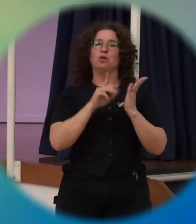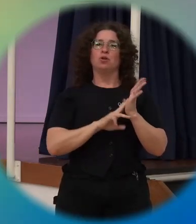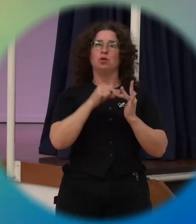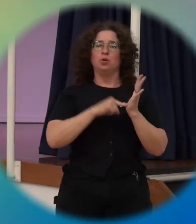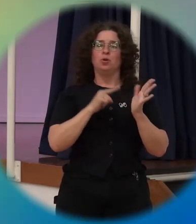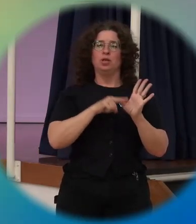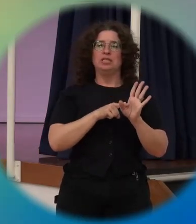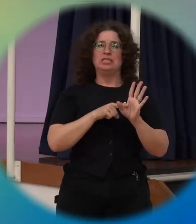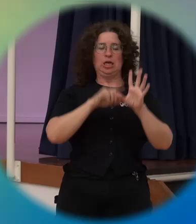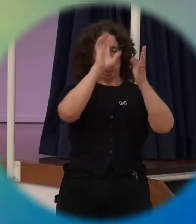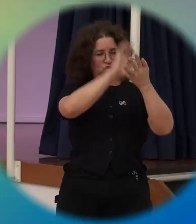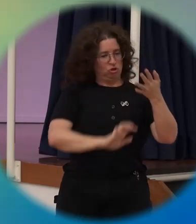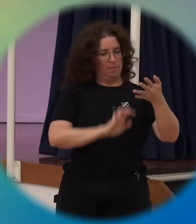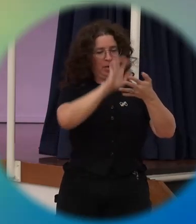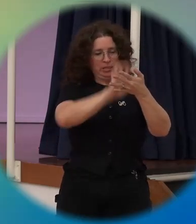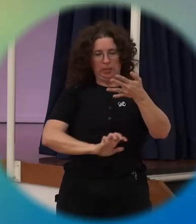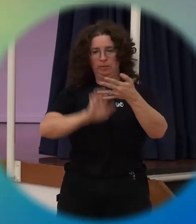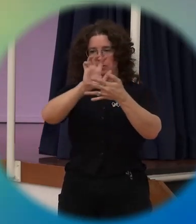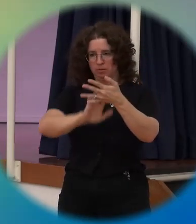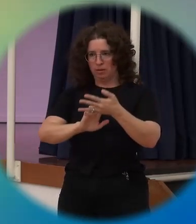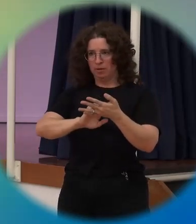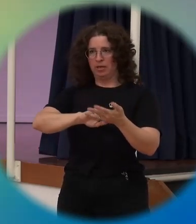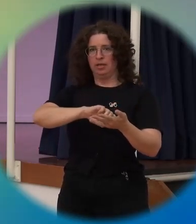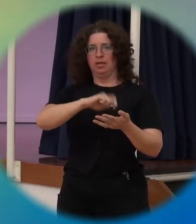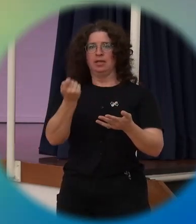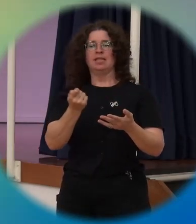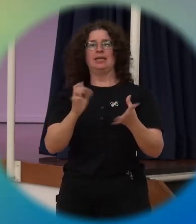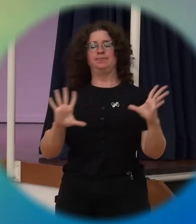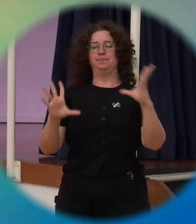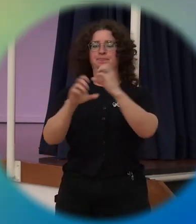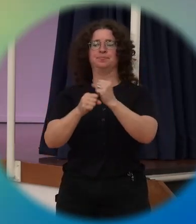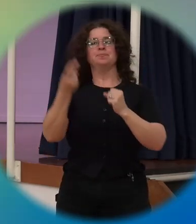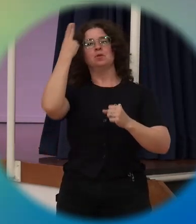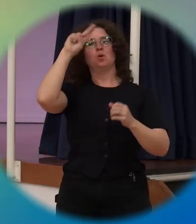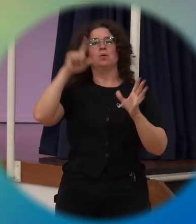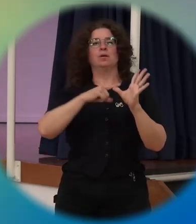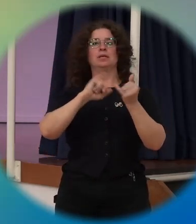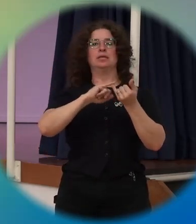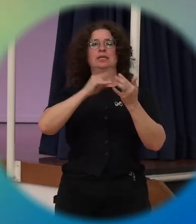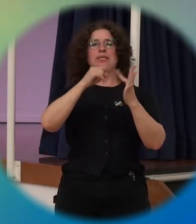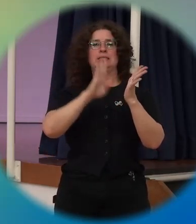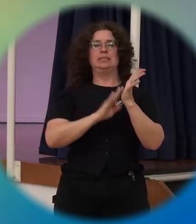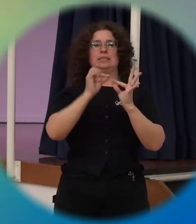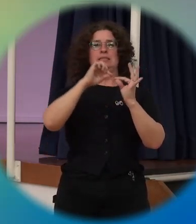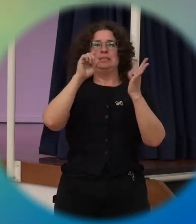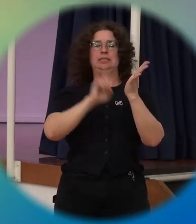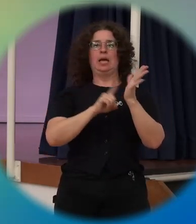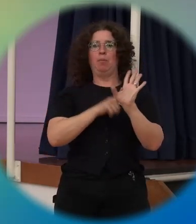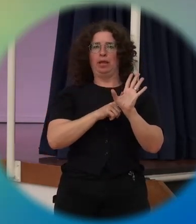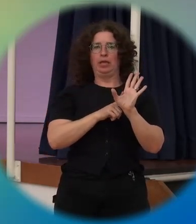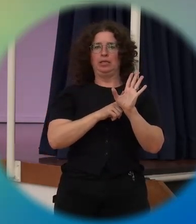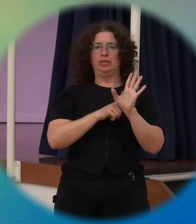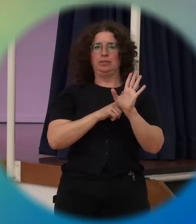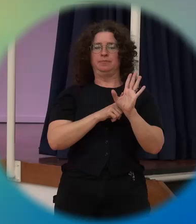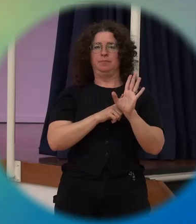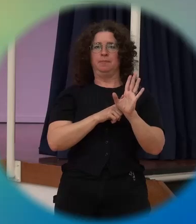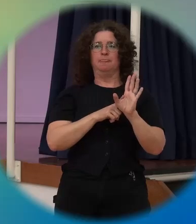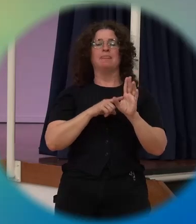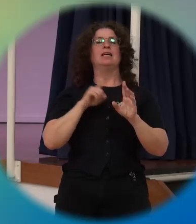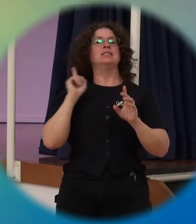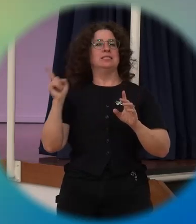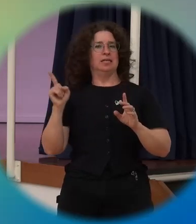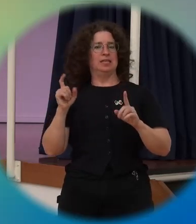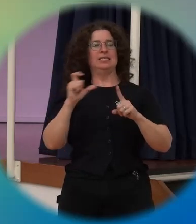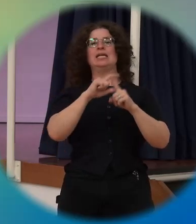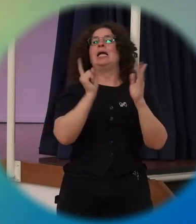taken and they're compiled into something called an assembly. Here we have assembly C#.dll. This